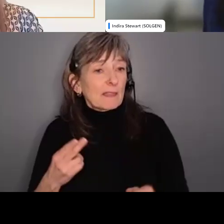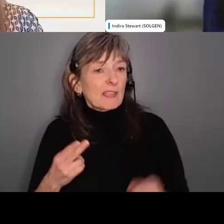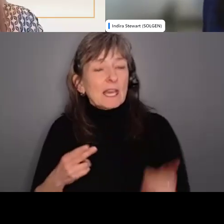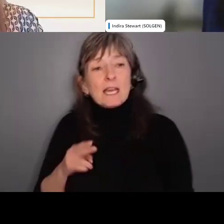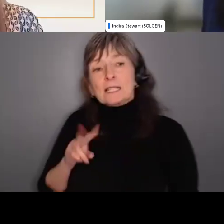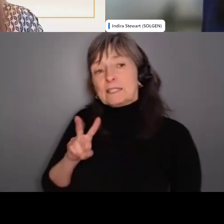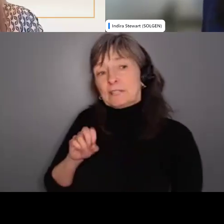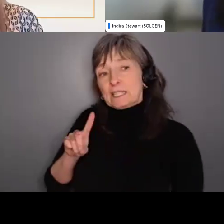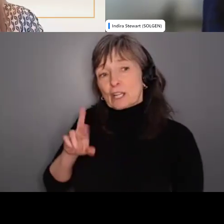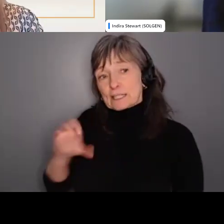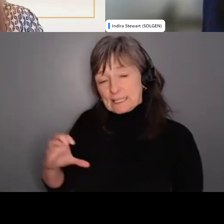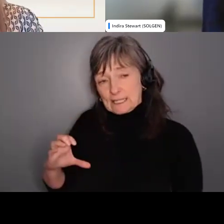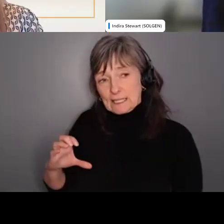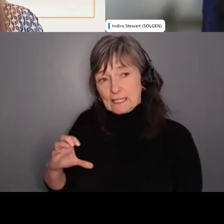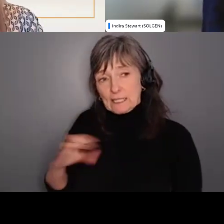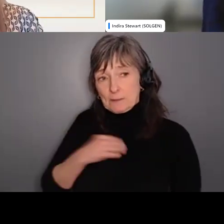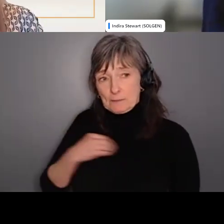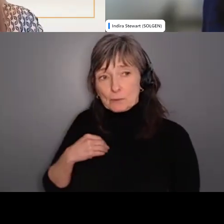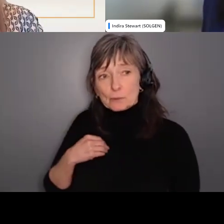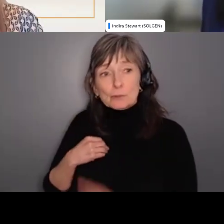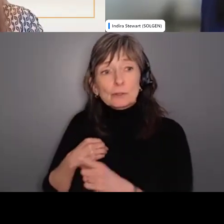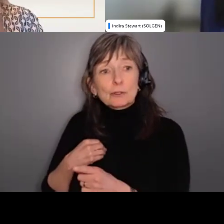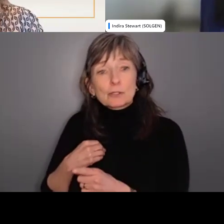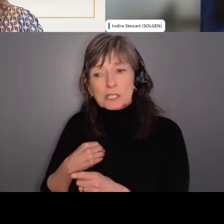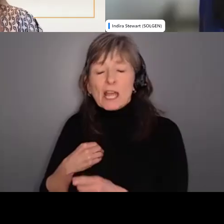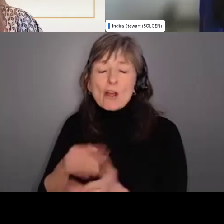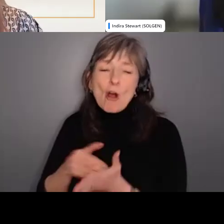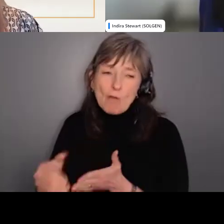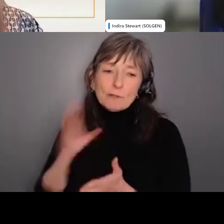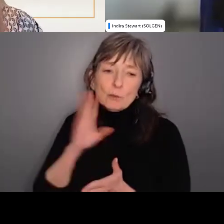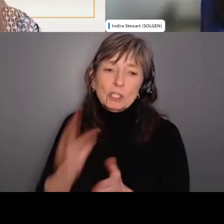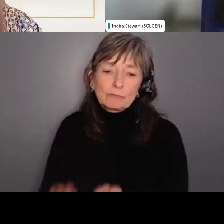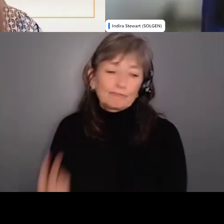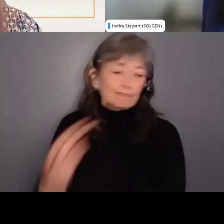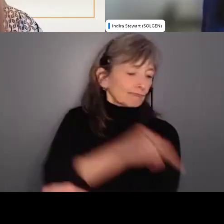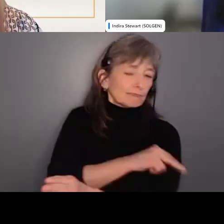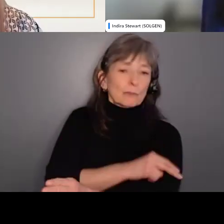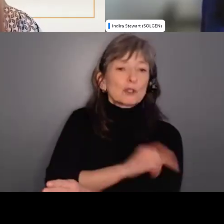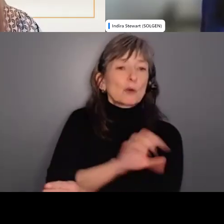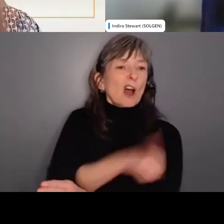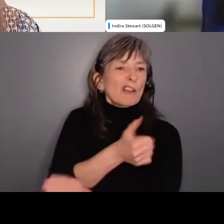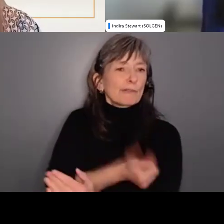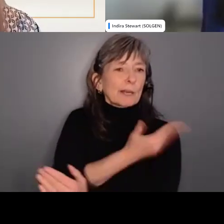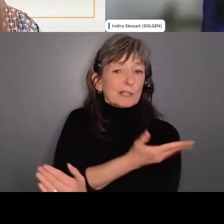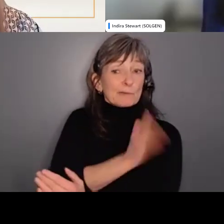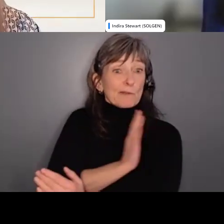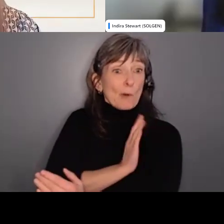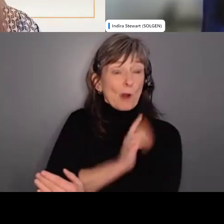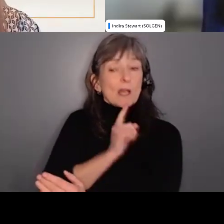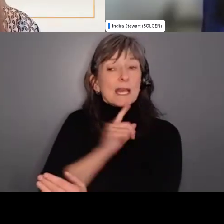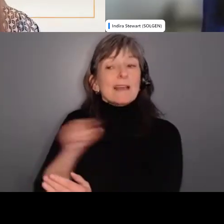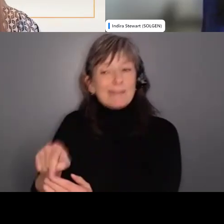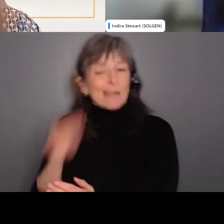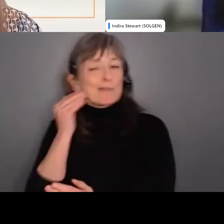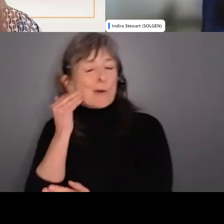DVDRC members will look back. Often they have made recommendations in the past, so they will look back at